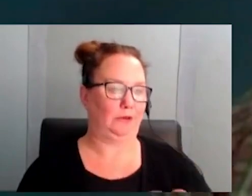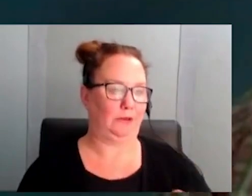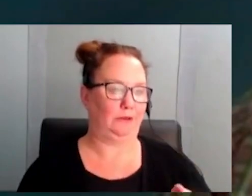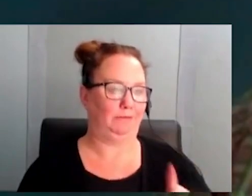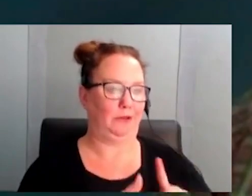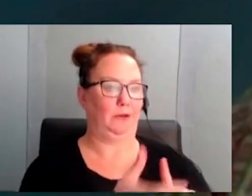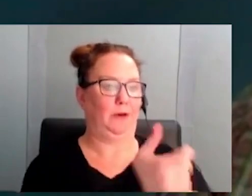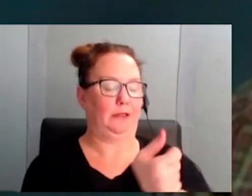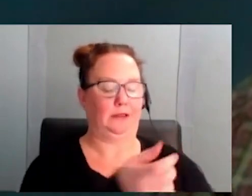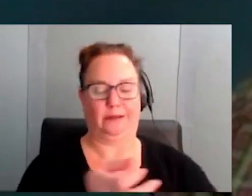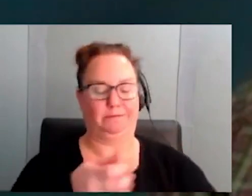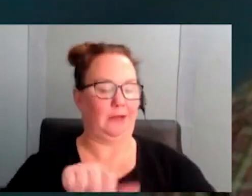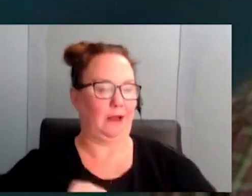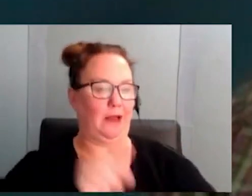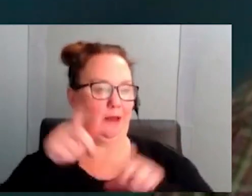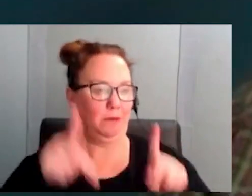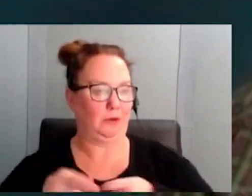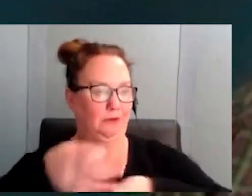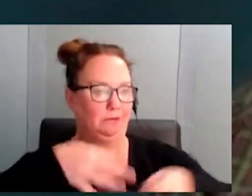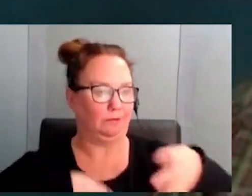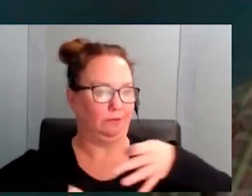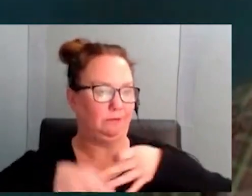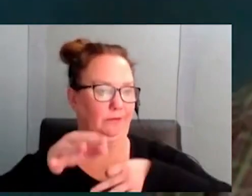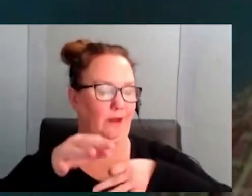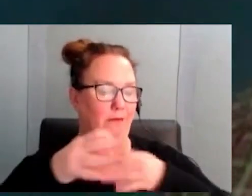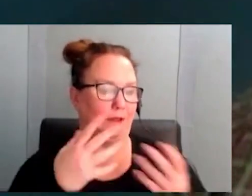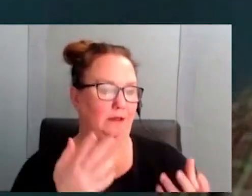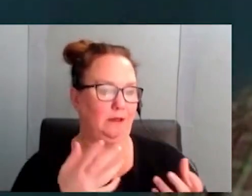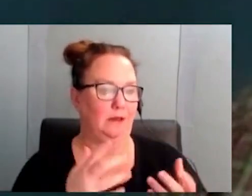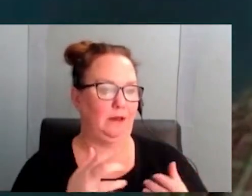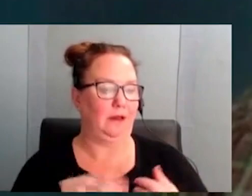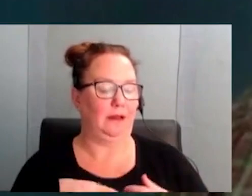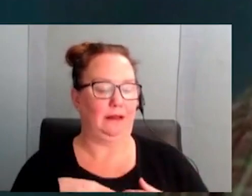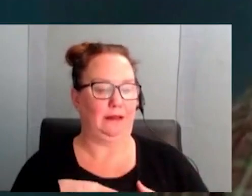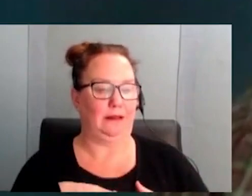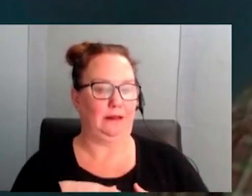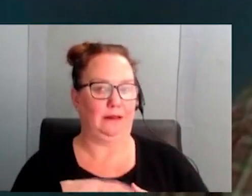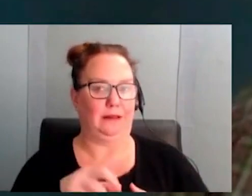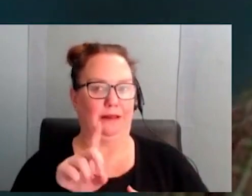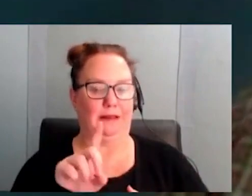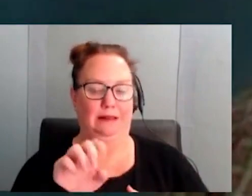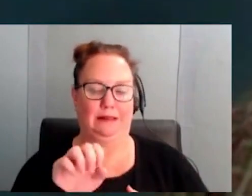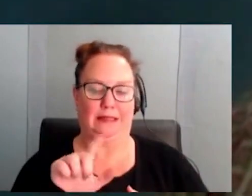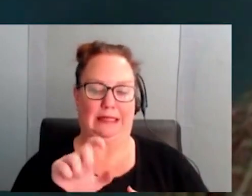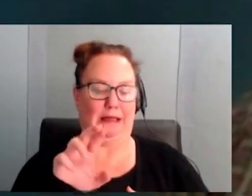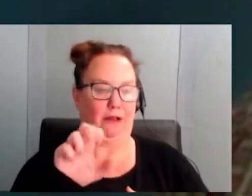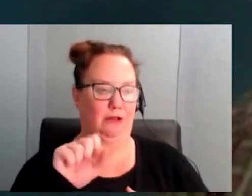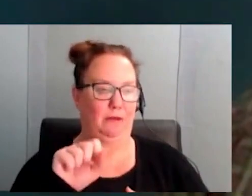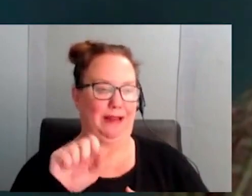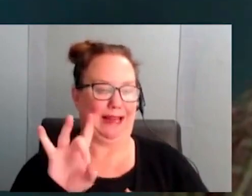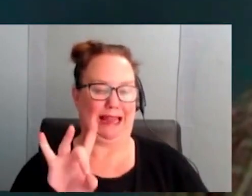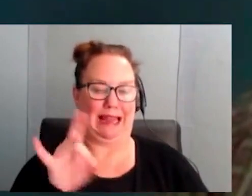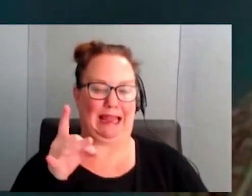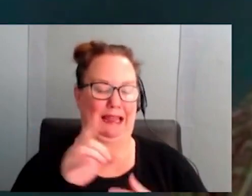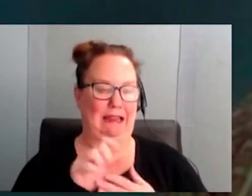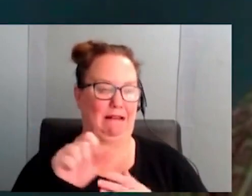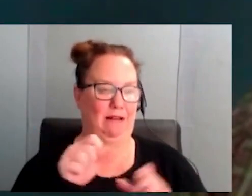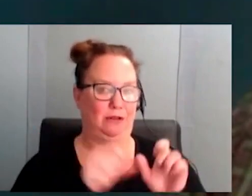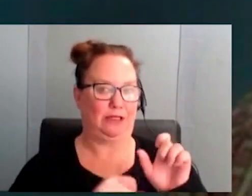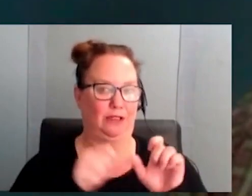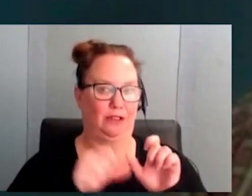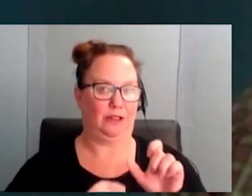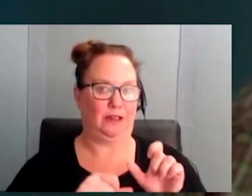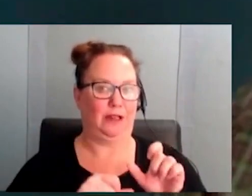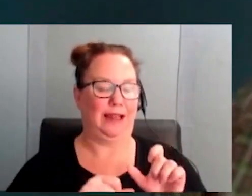and fill the void. The high-level dealers are paying $8 a piece for these, and the average price on the street